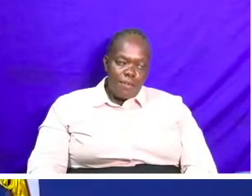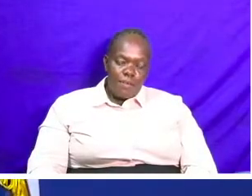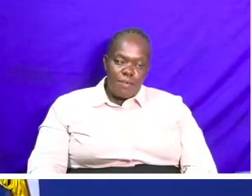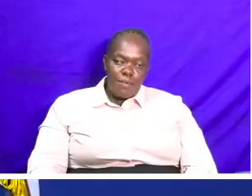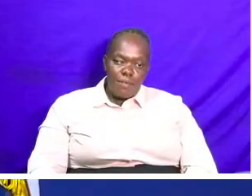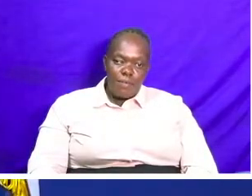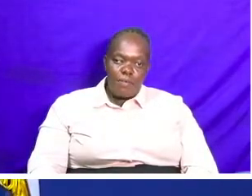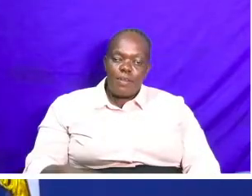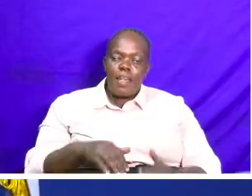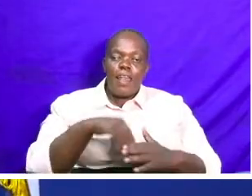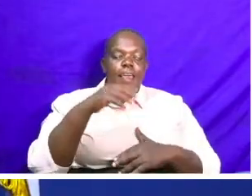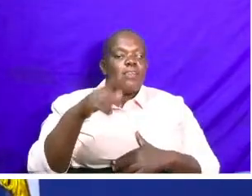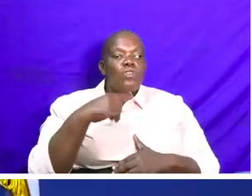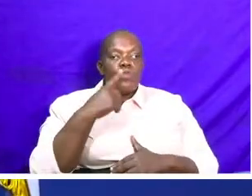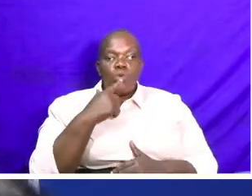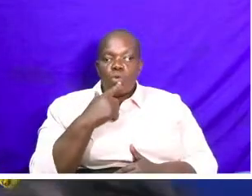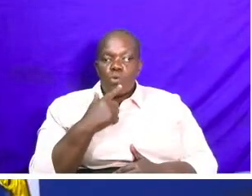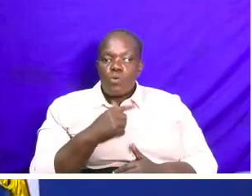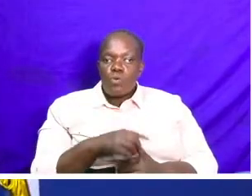Yes, next.